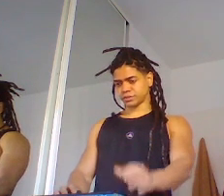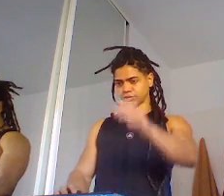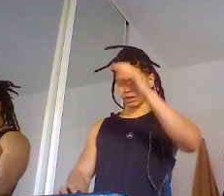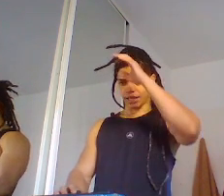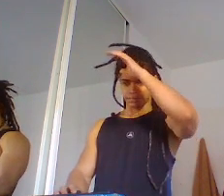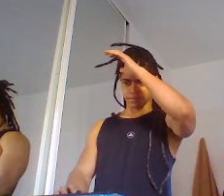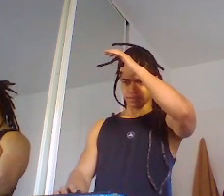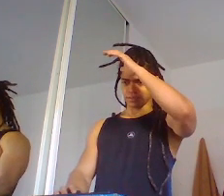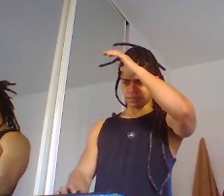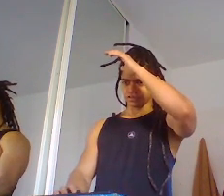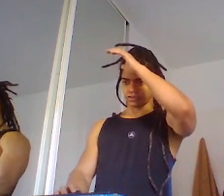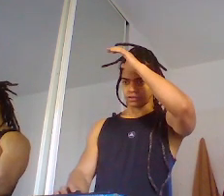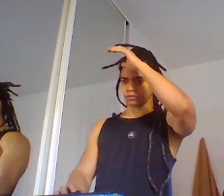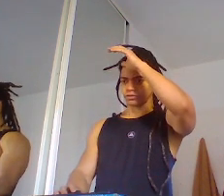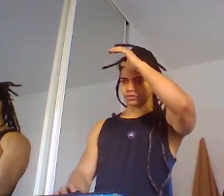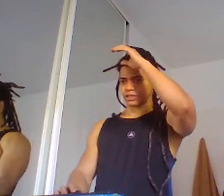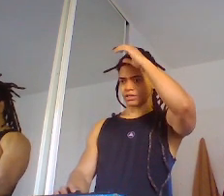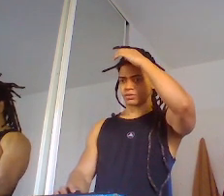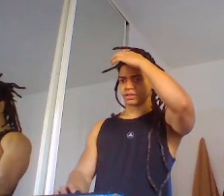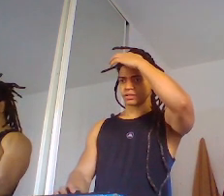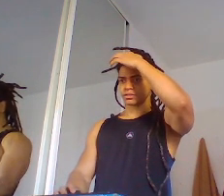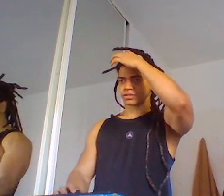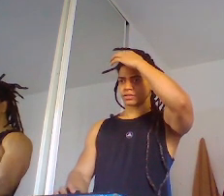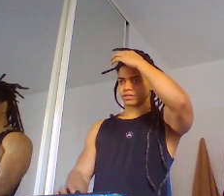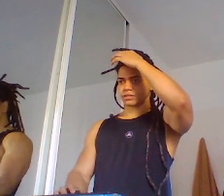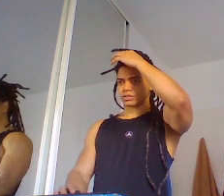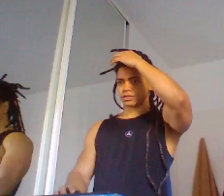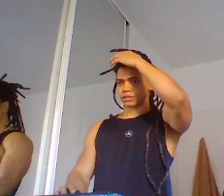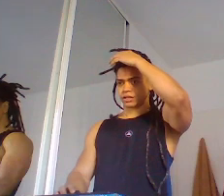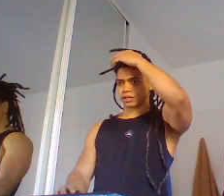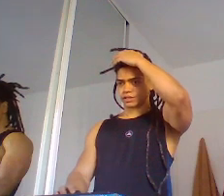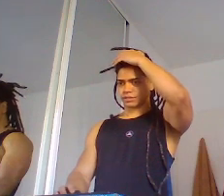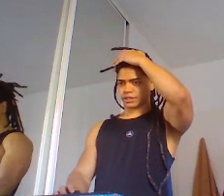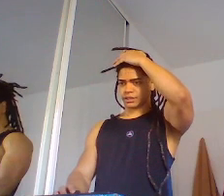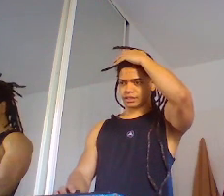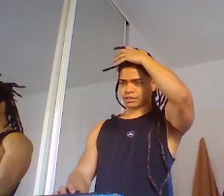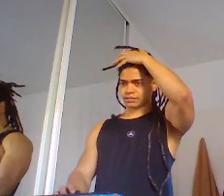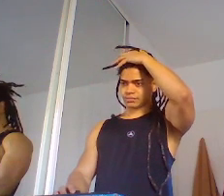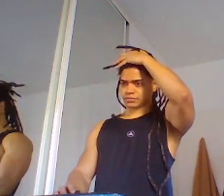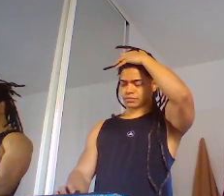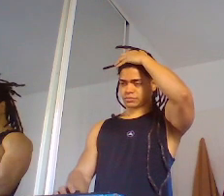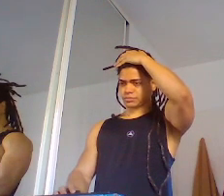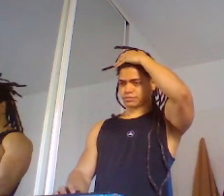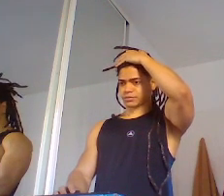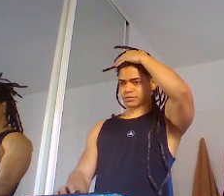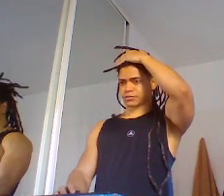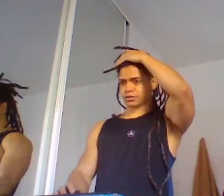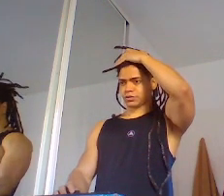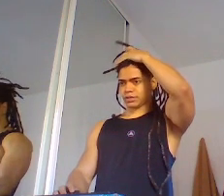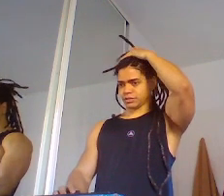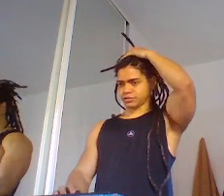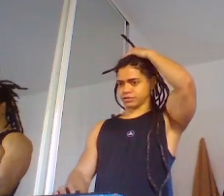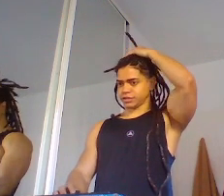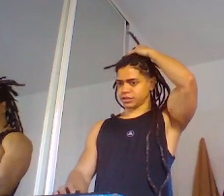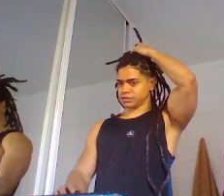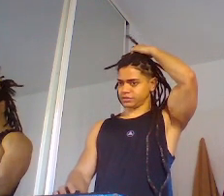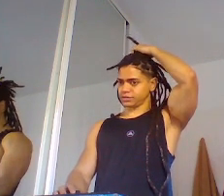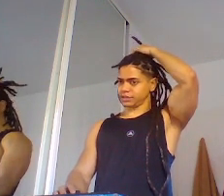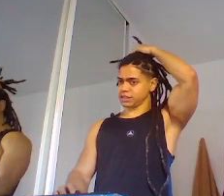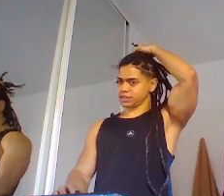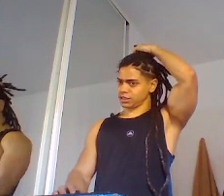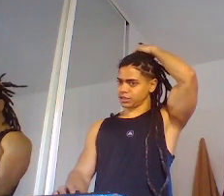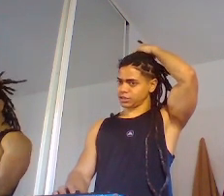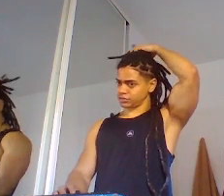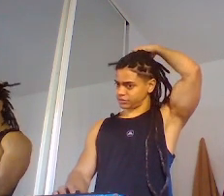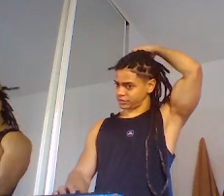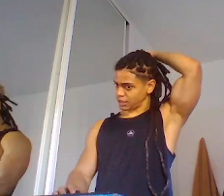trademarks, so liabilities, shareholders' equity, and things like that. So okay, this is